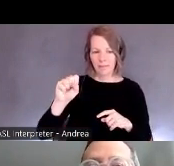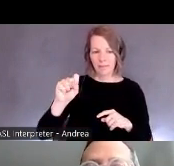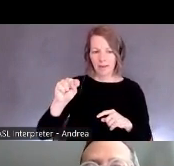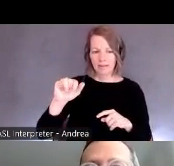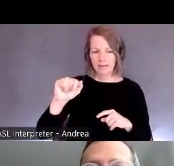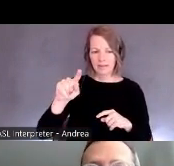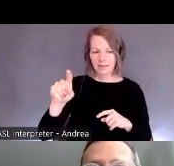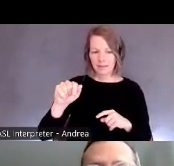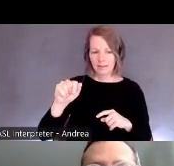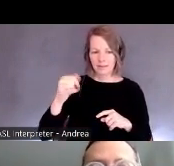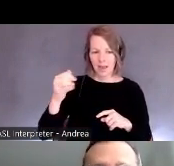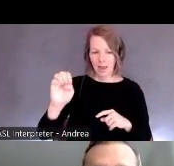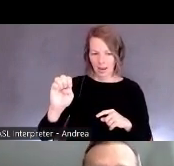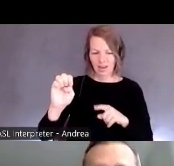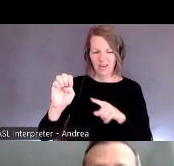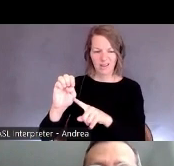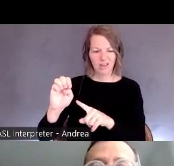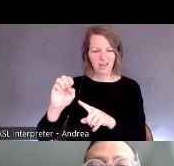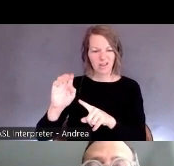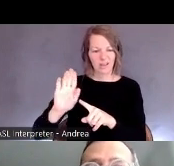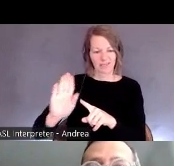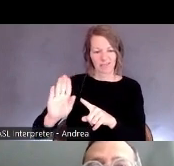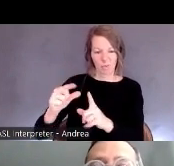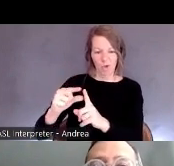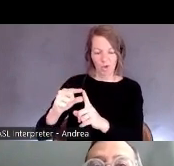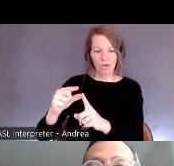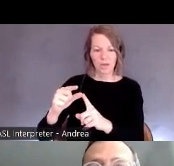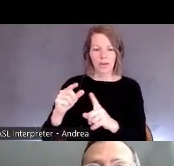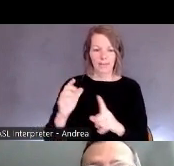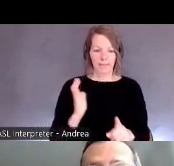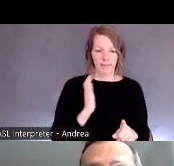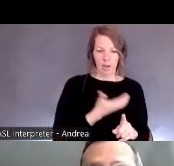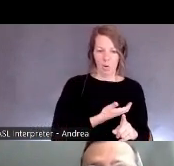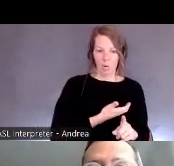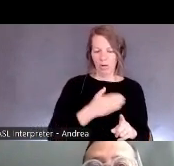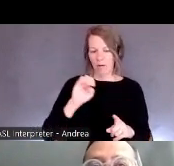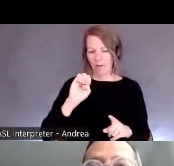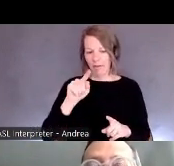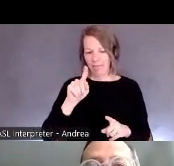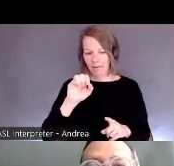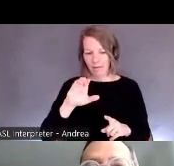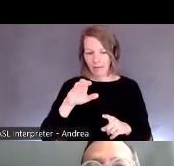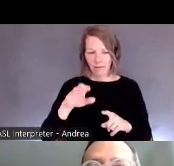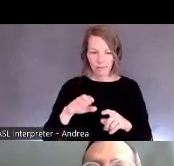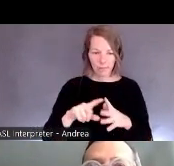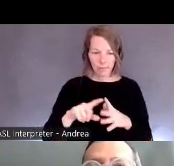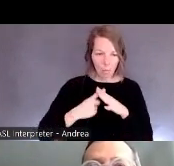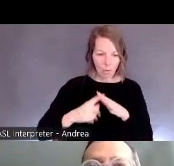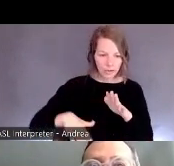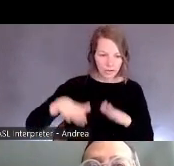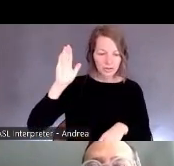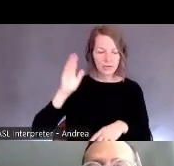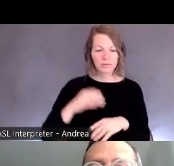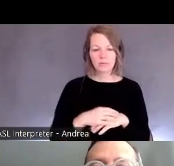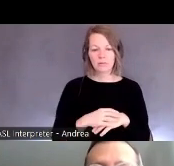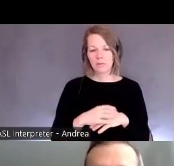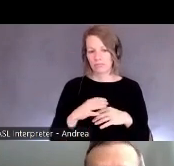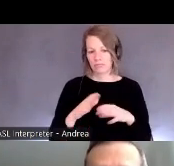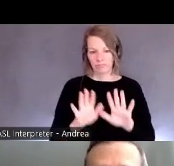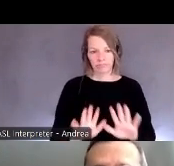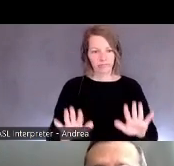way in we understand in Latin America our ethnic origins, and it means it speaks about all